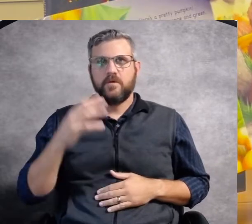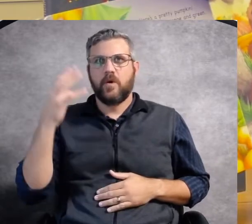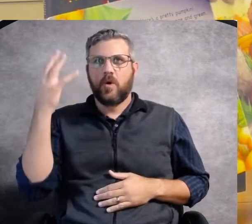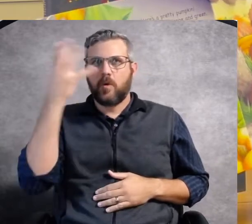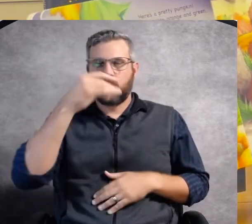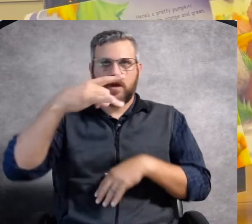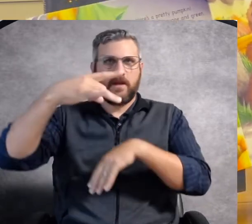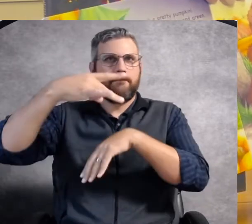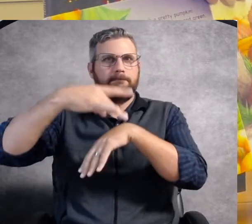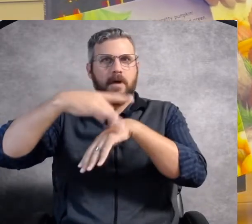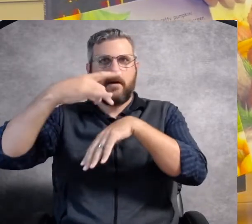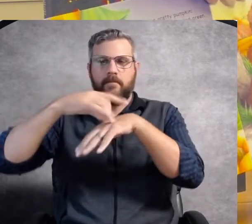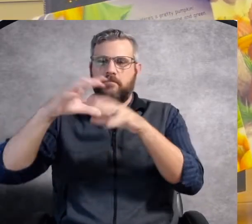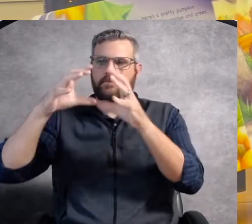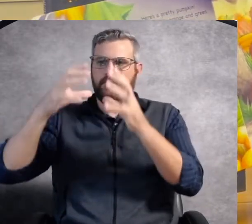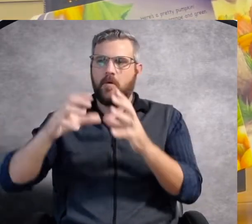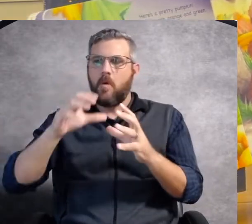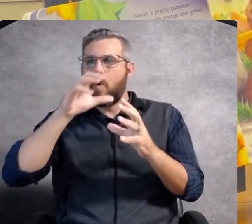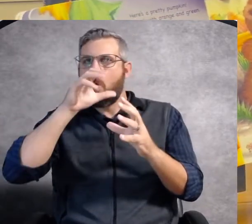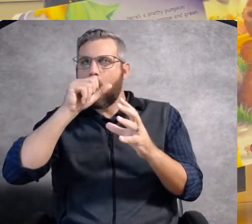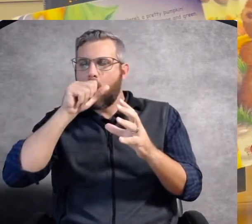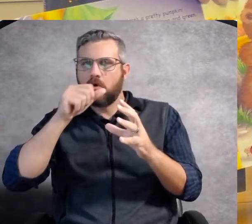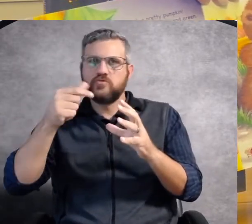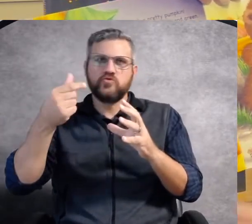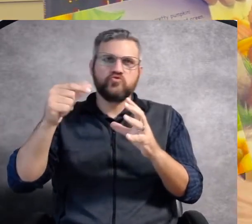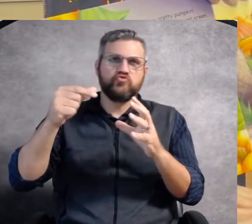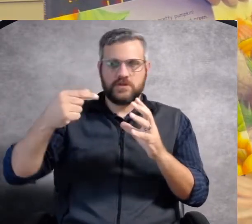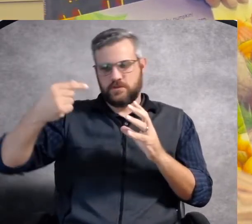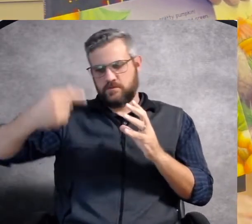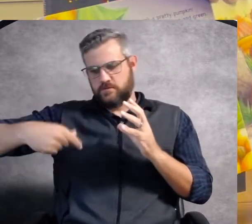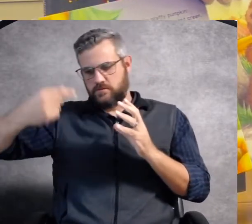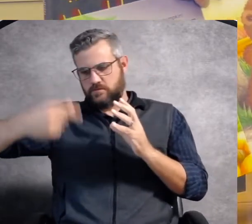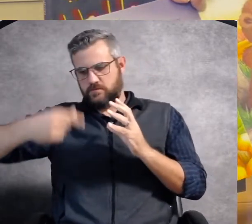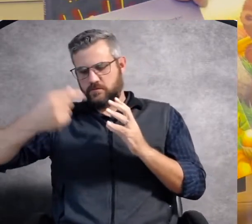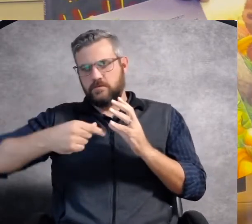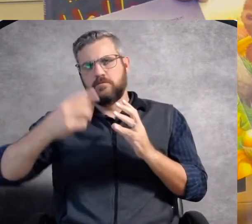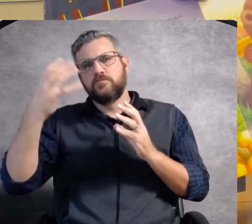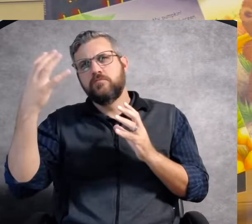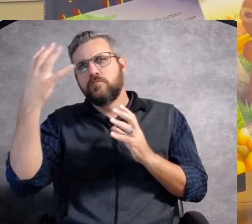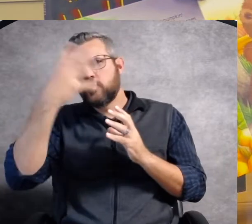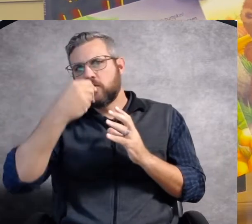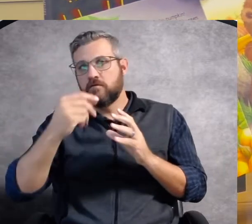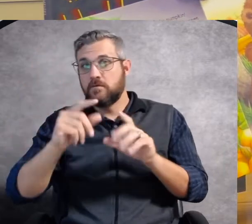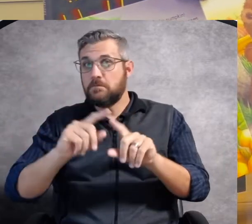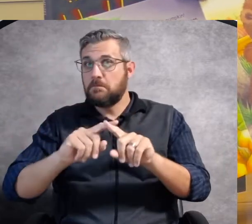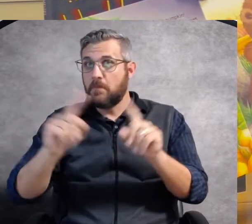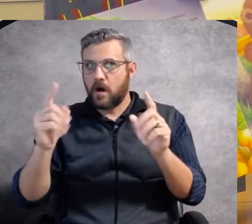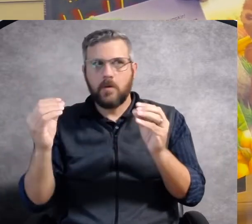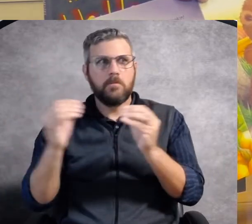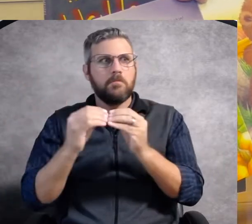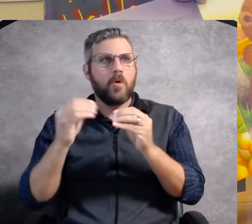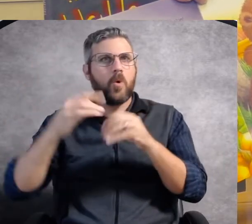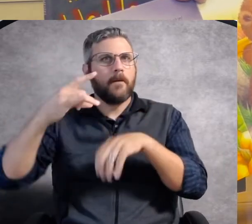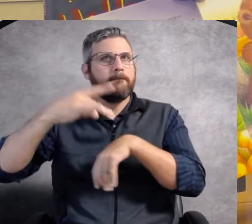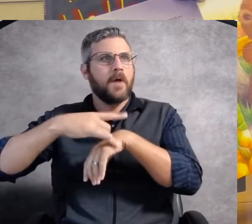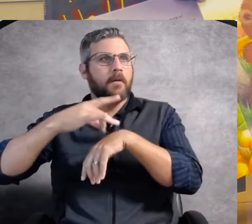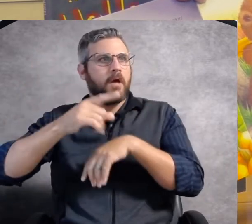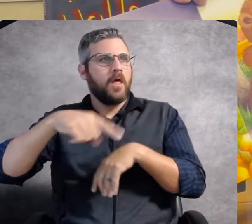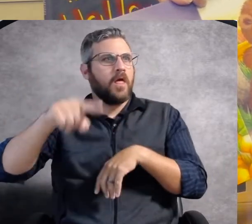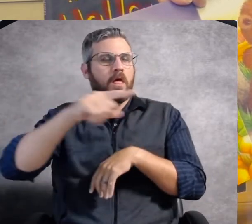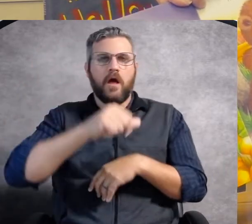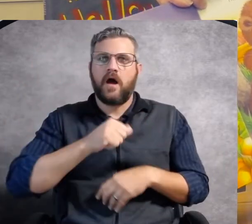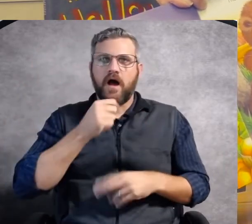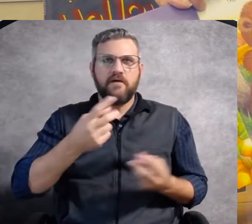Here's a pretty pumpkin, all striped with orange and green. It's beautiful, but there are